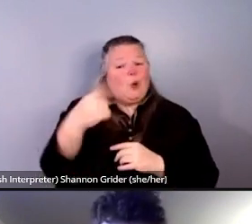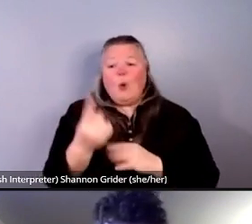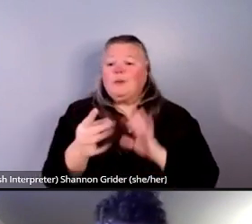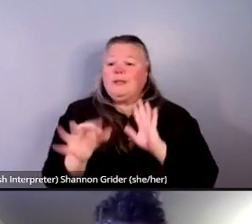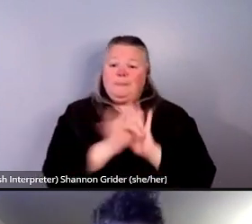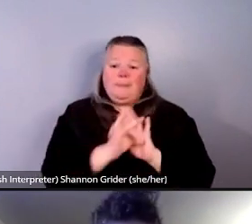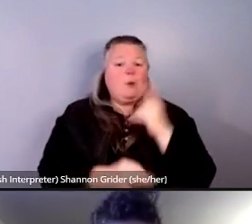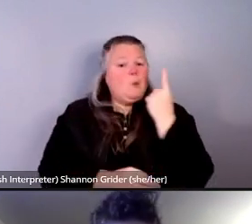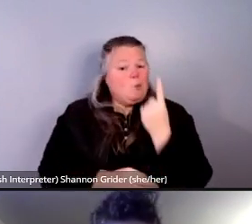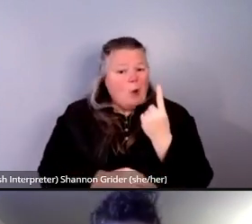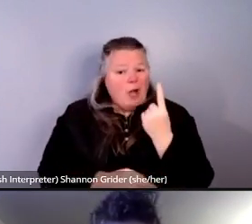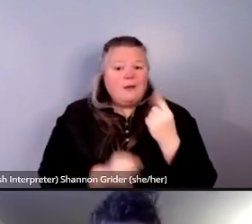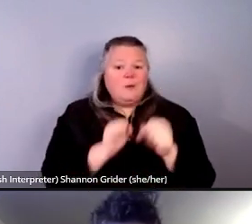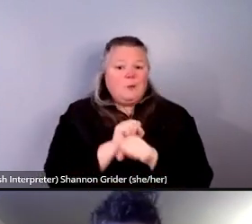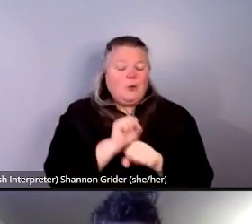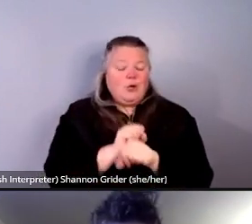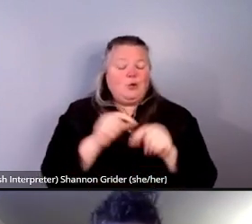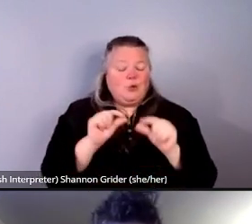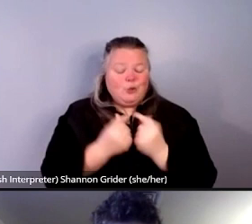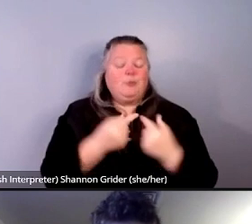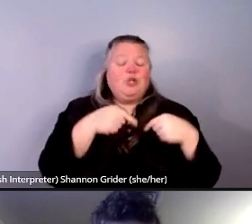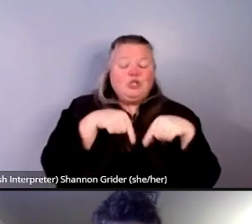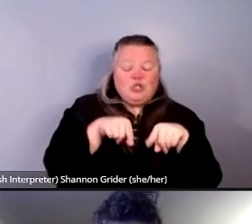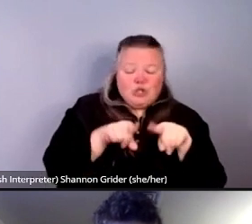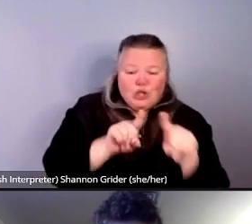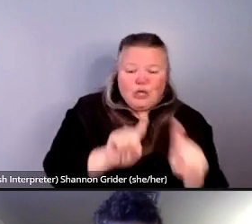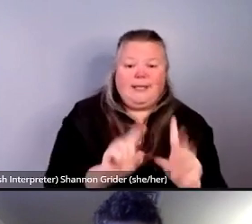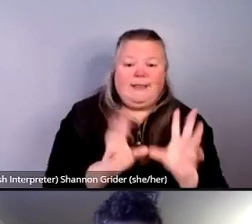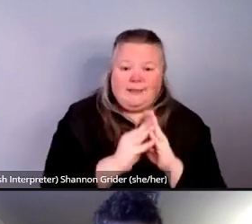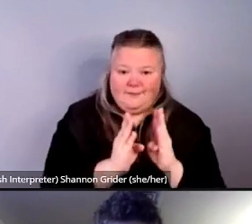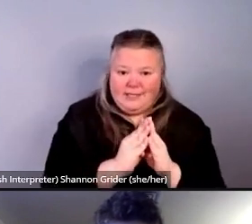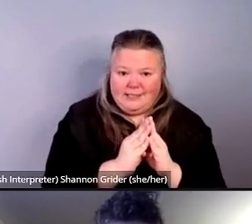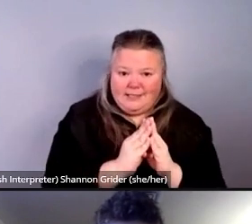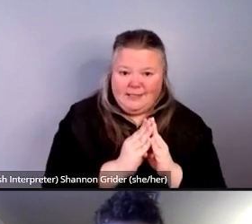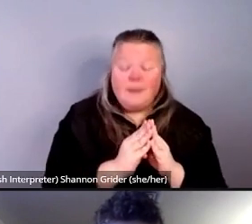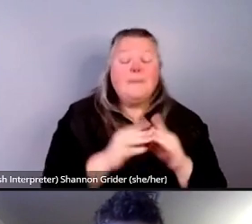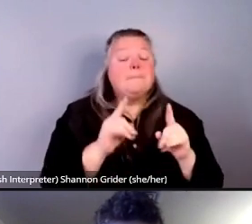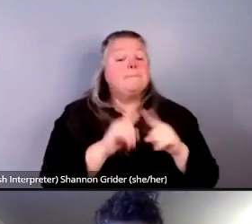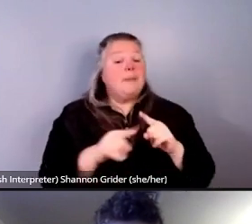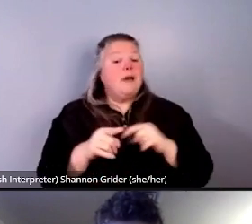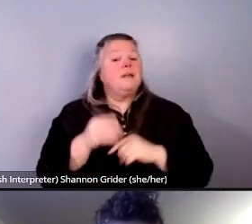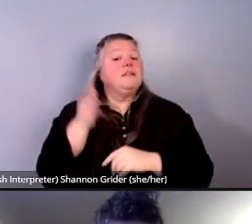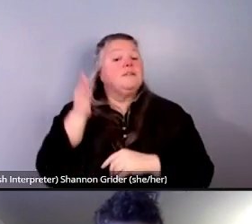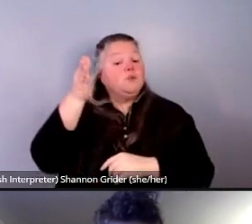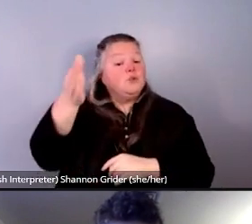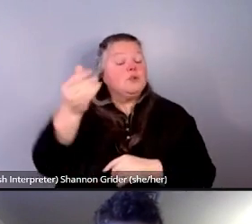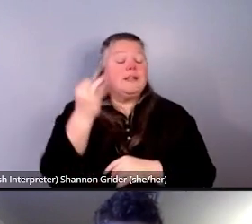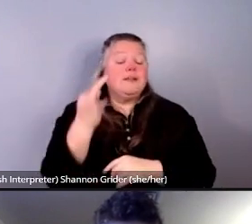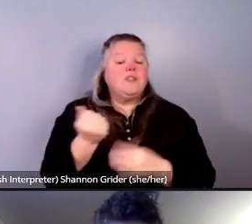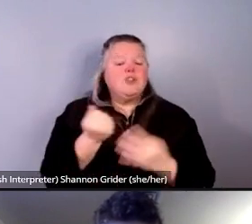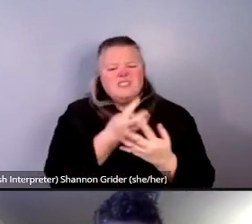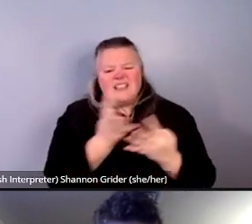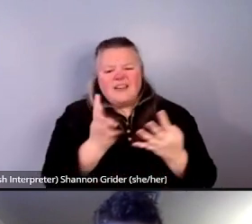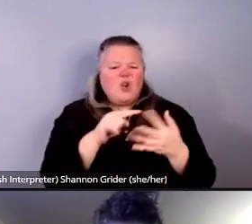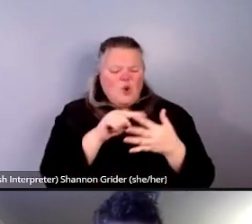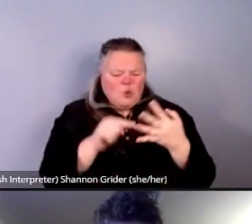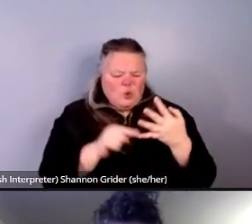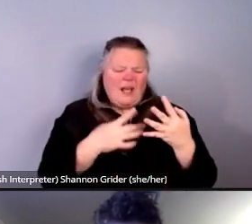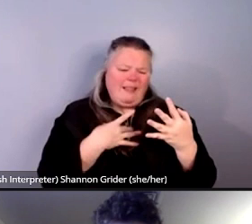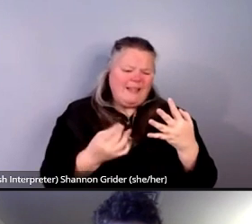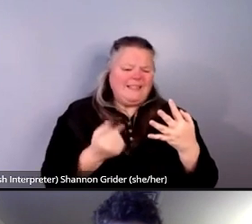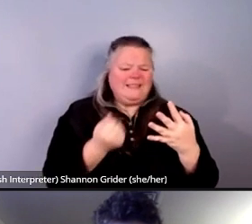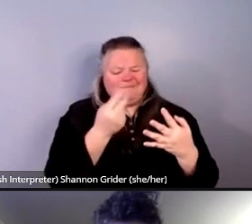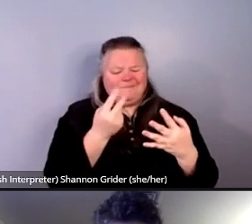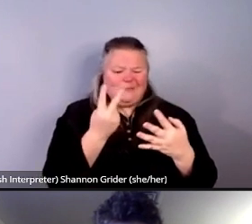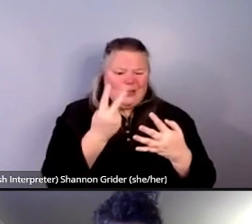group during the convene. However, moving forward, if there are several topics that you're really interested in and